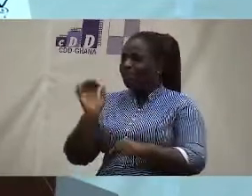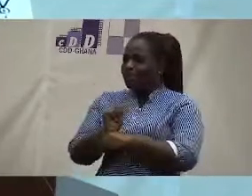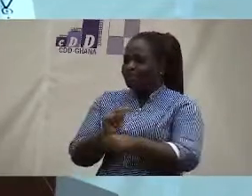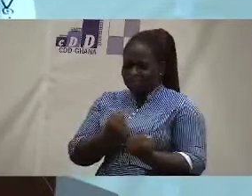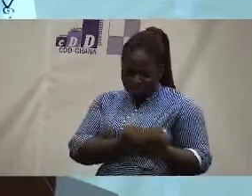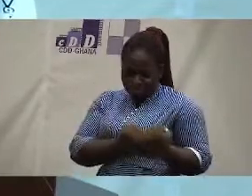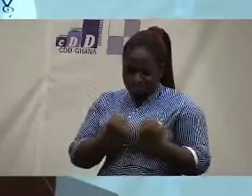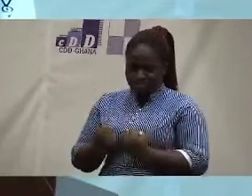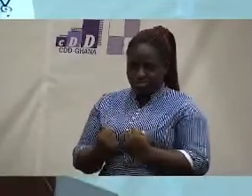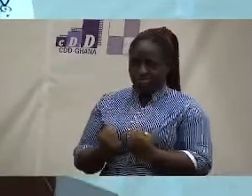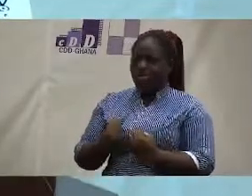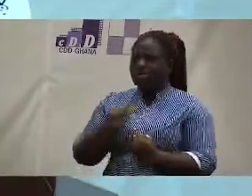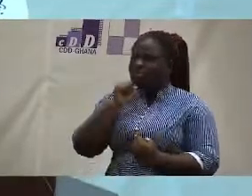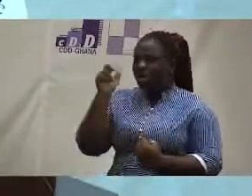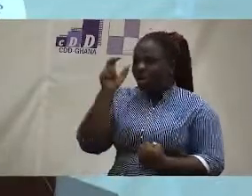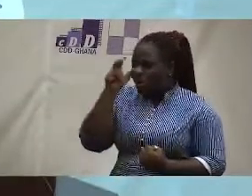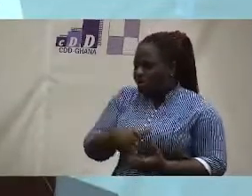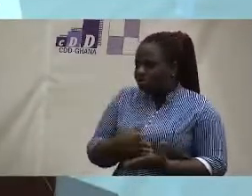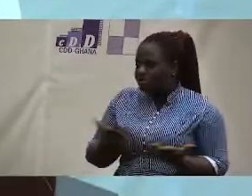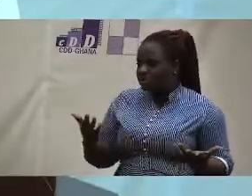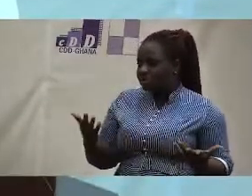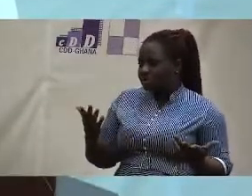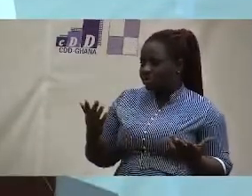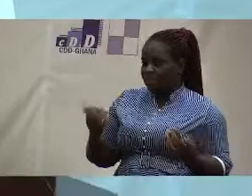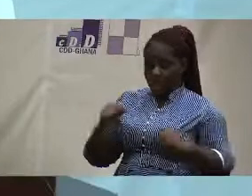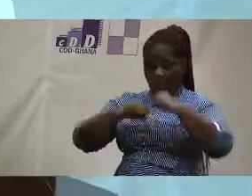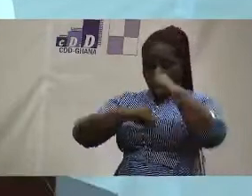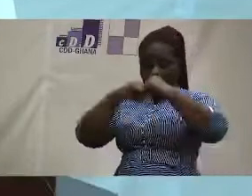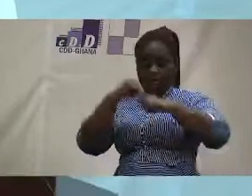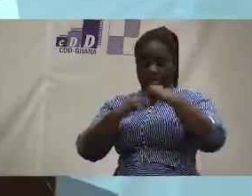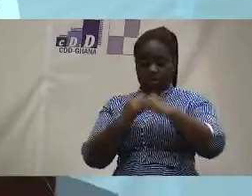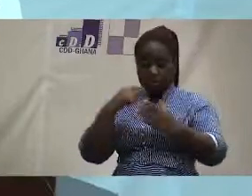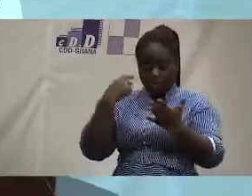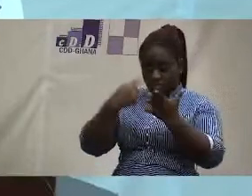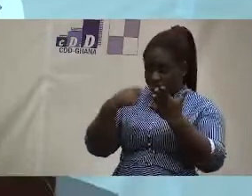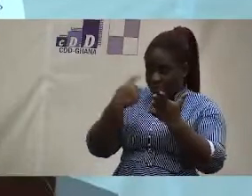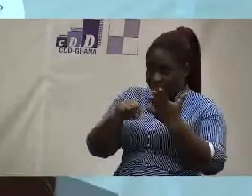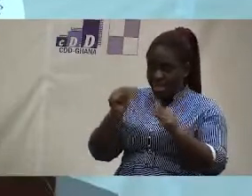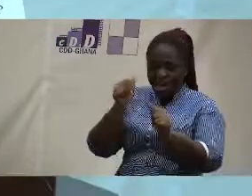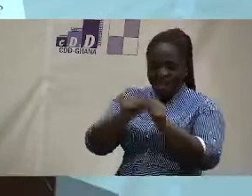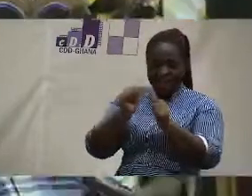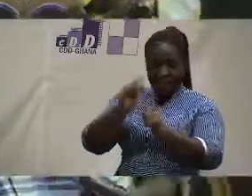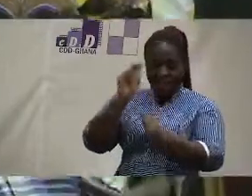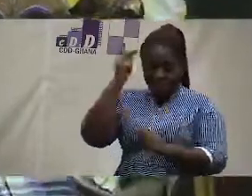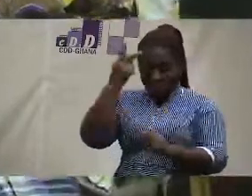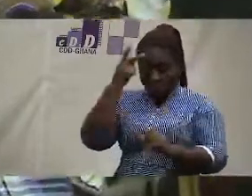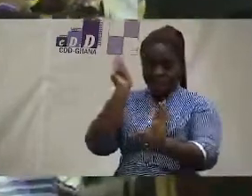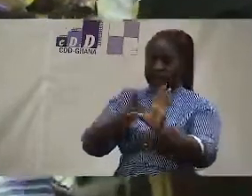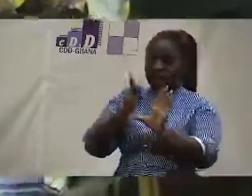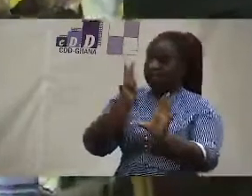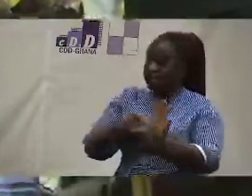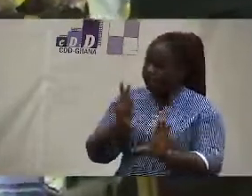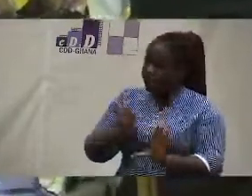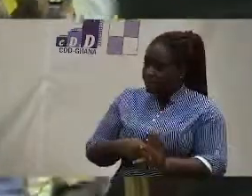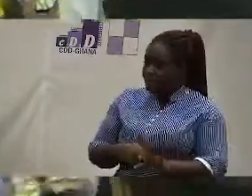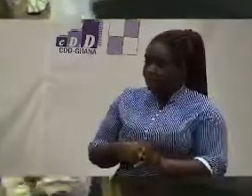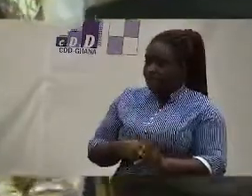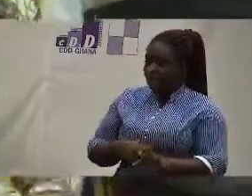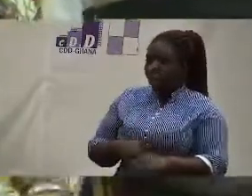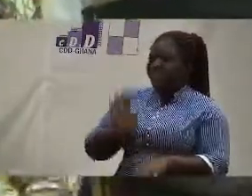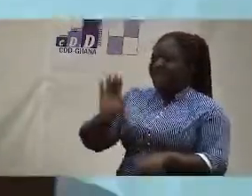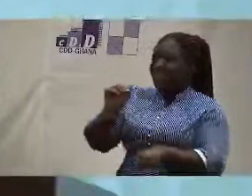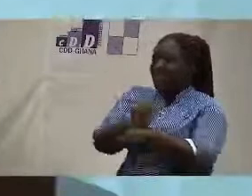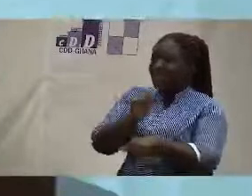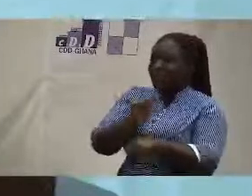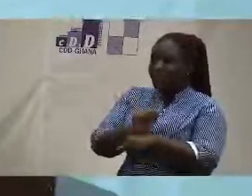strengthen anti-corruption agencies and their capacity to check erring politicians and participants. Her